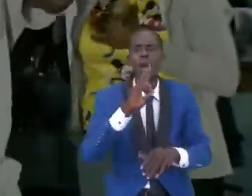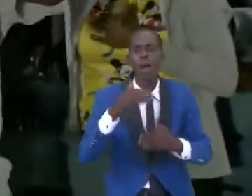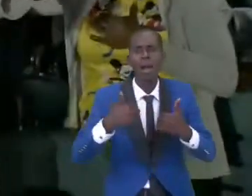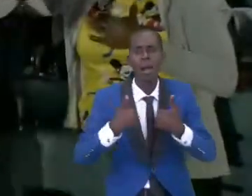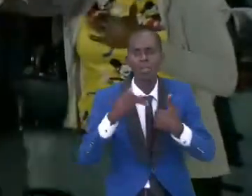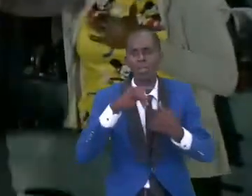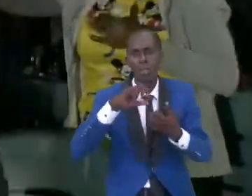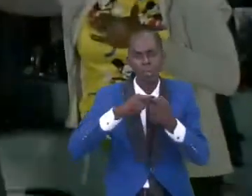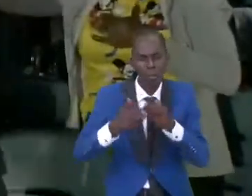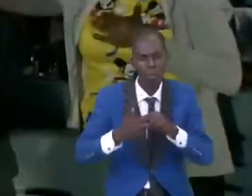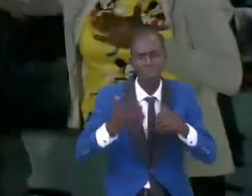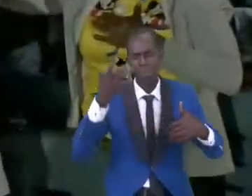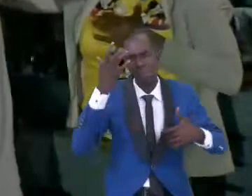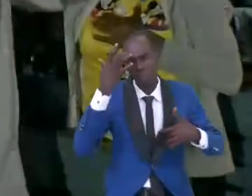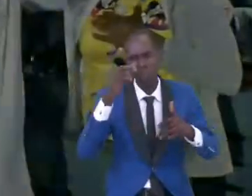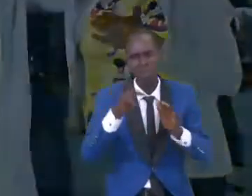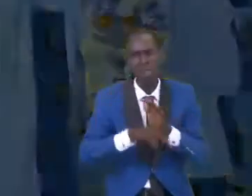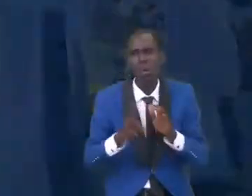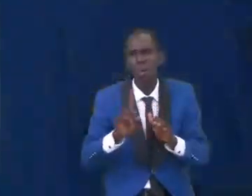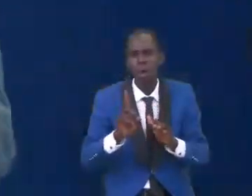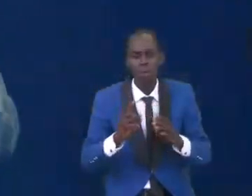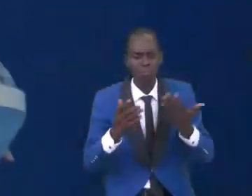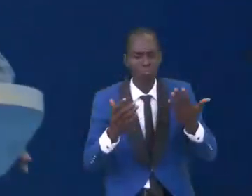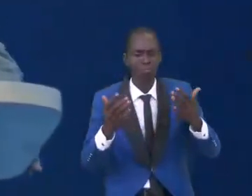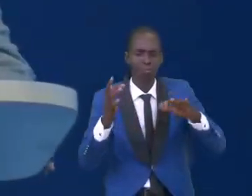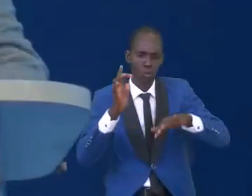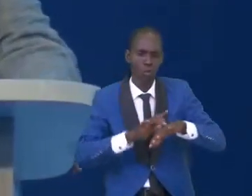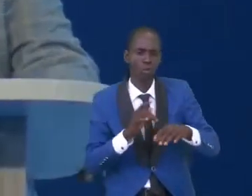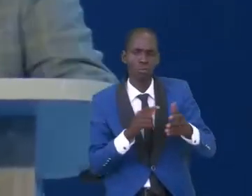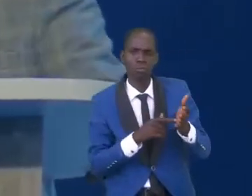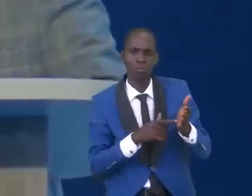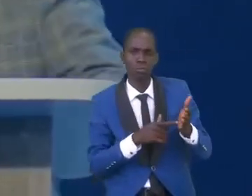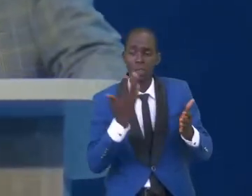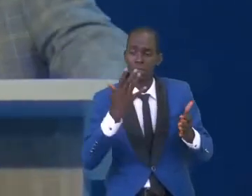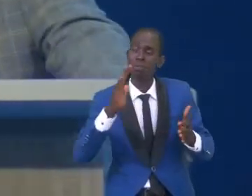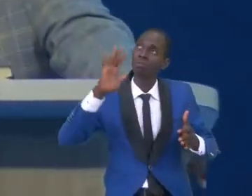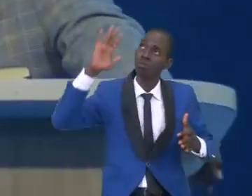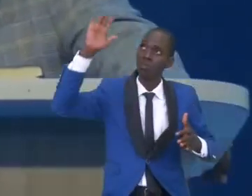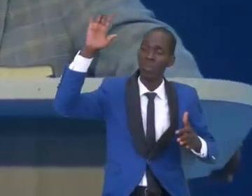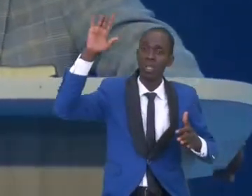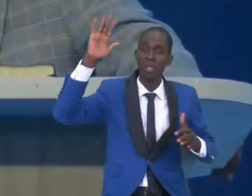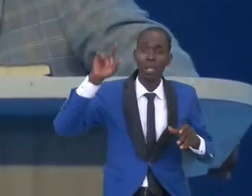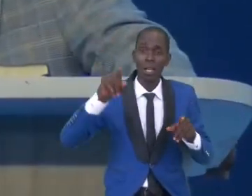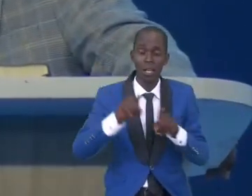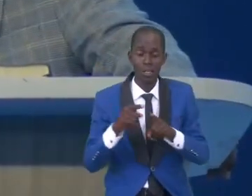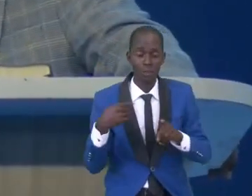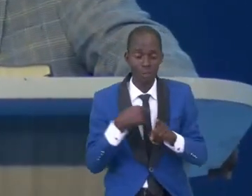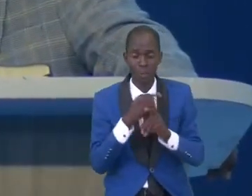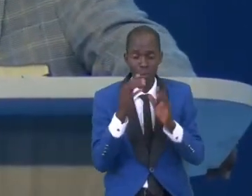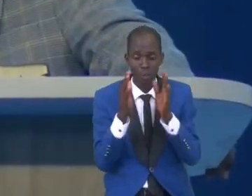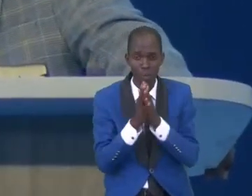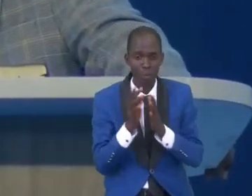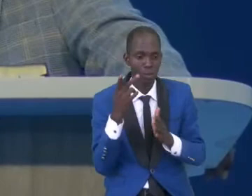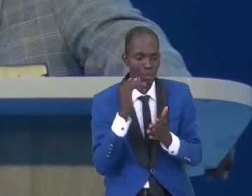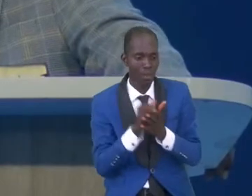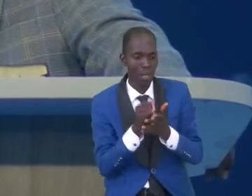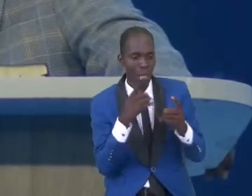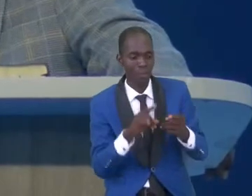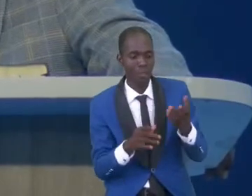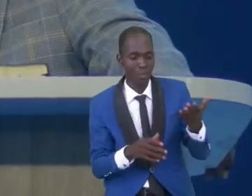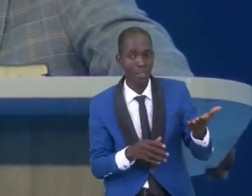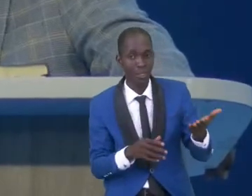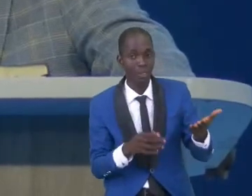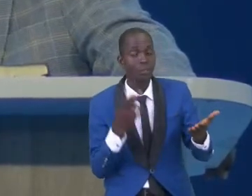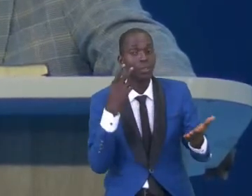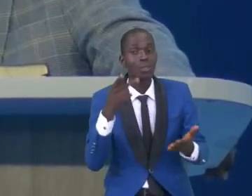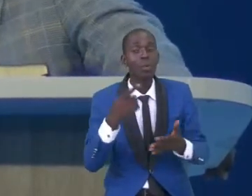sickness. And as we pray, you see how that happened there? Peter